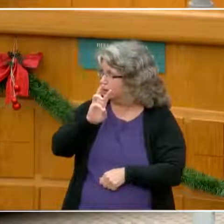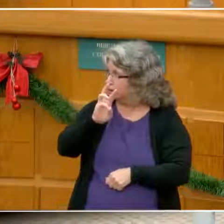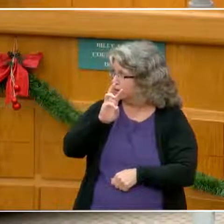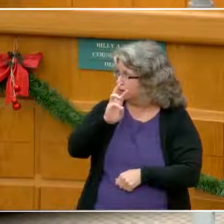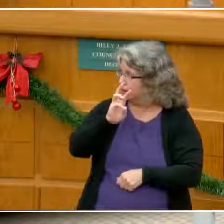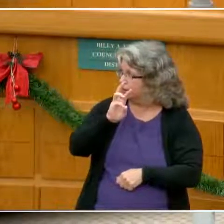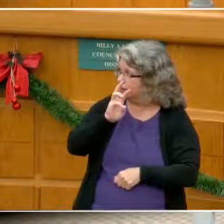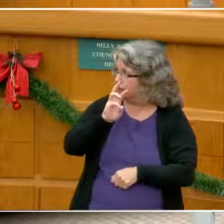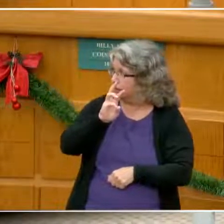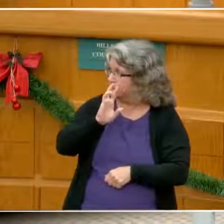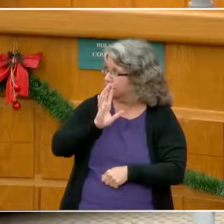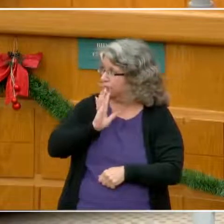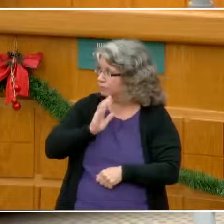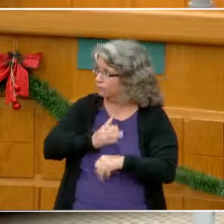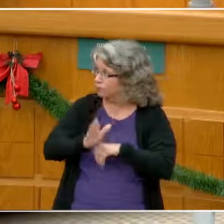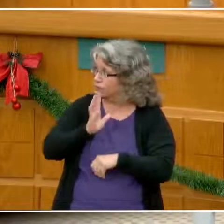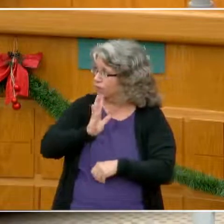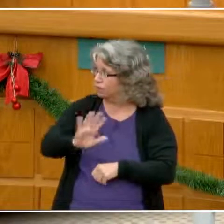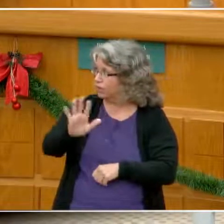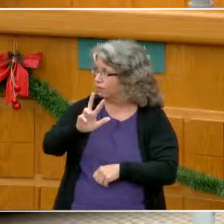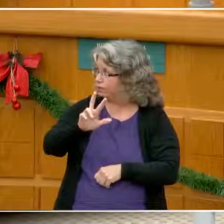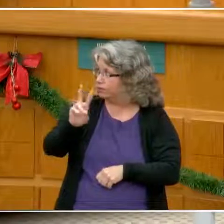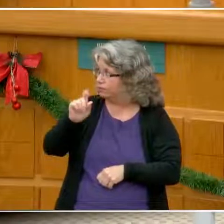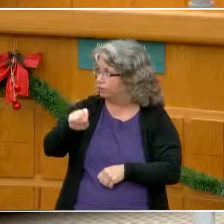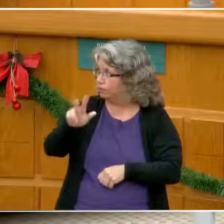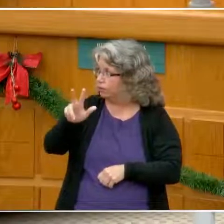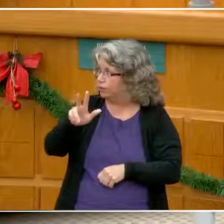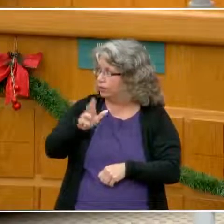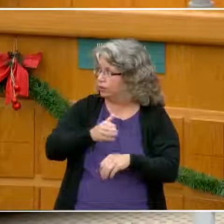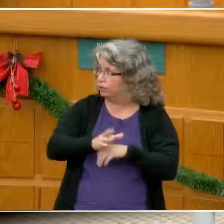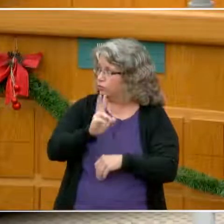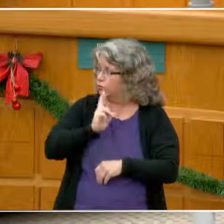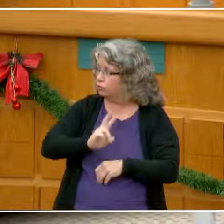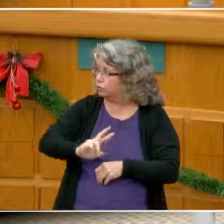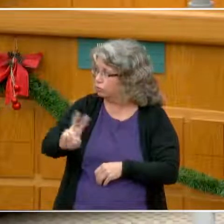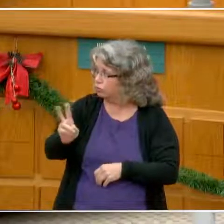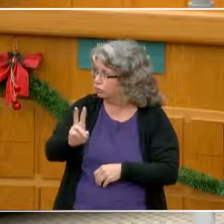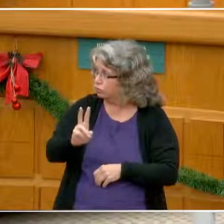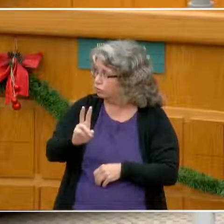64.2% fully vaccinated. And our 16-year-olds,